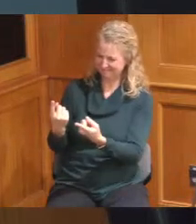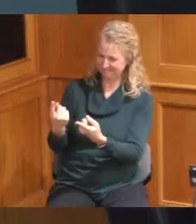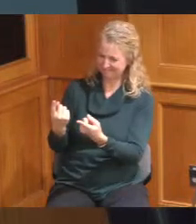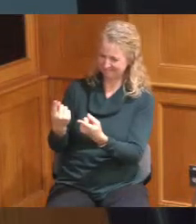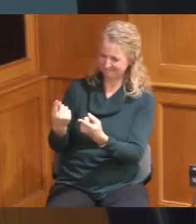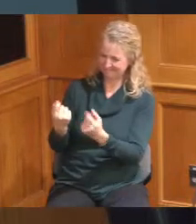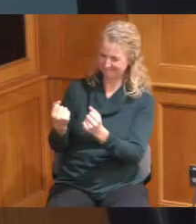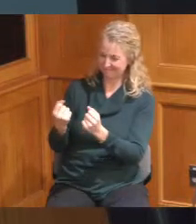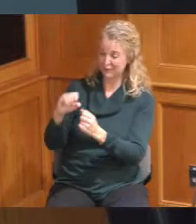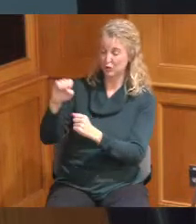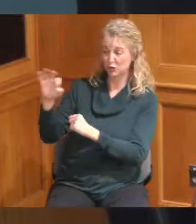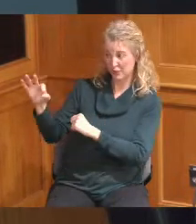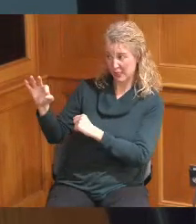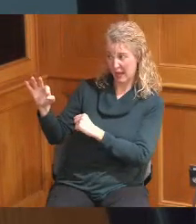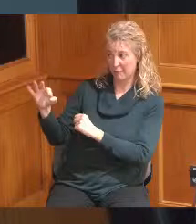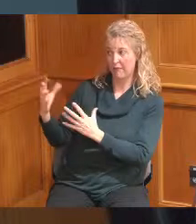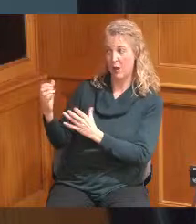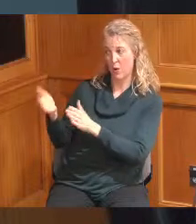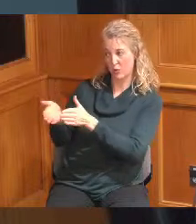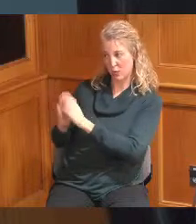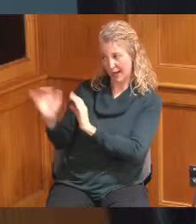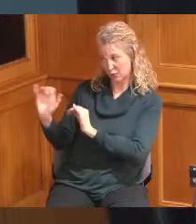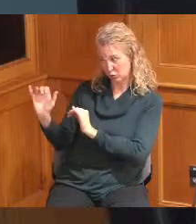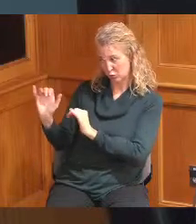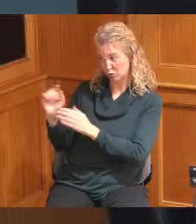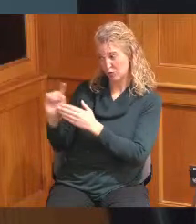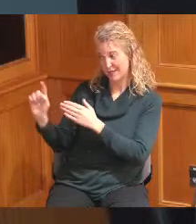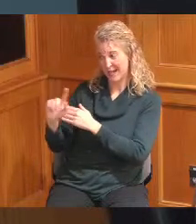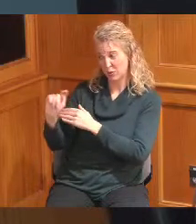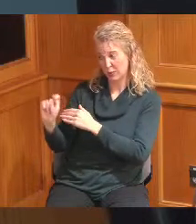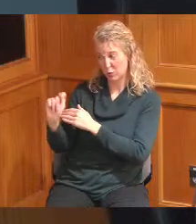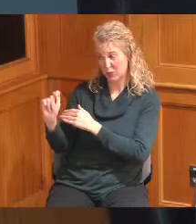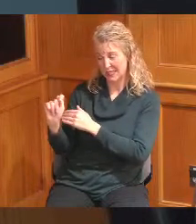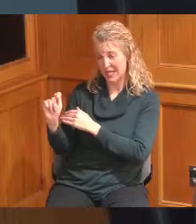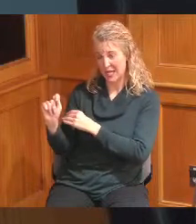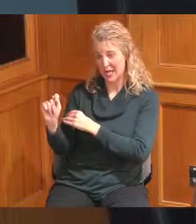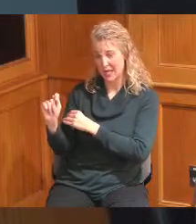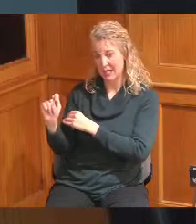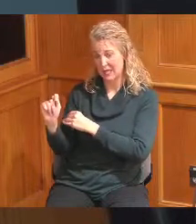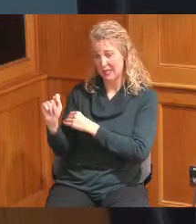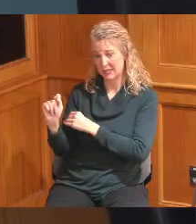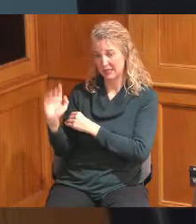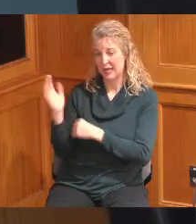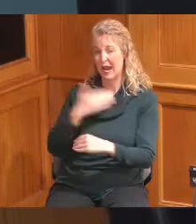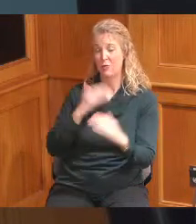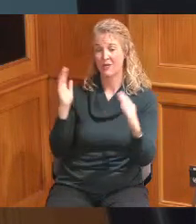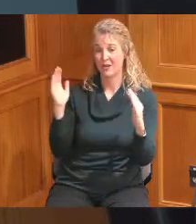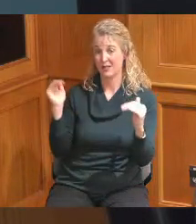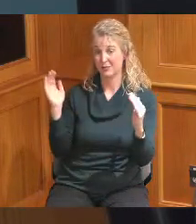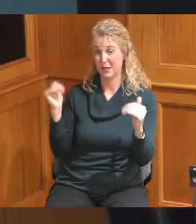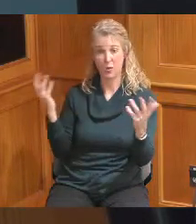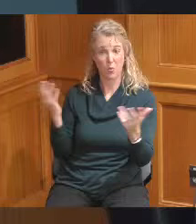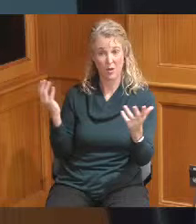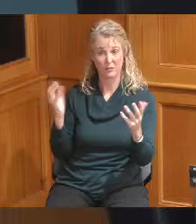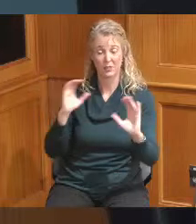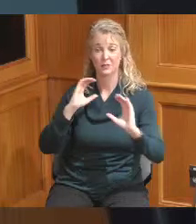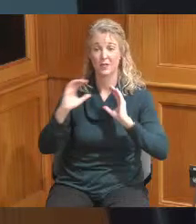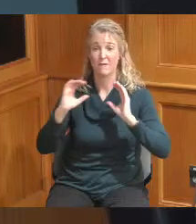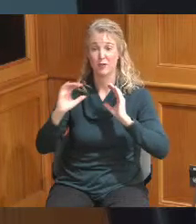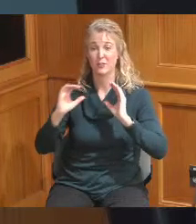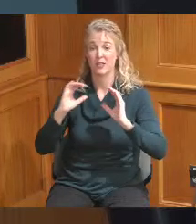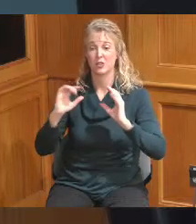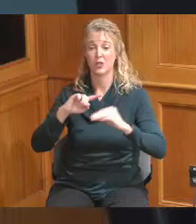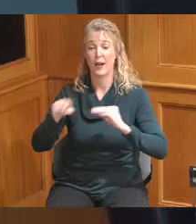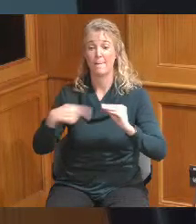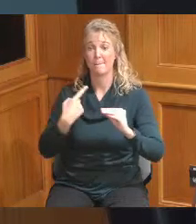And then, Jeff, I too was going to ask about the meeting next Tuesday. The expectation is we're going to have a conversation about